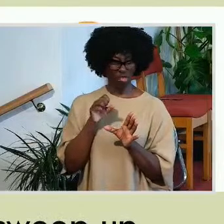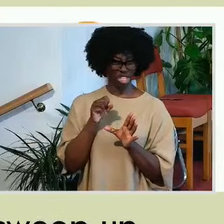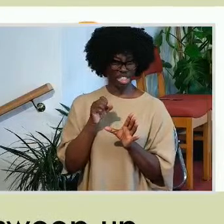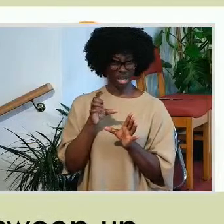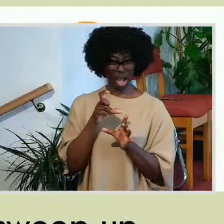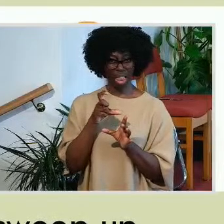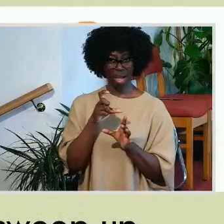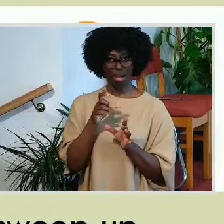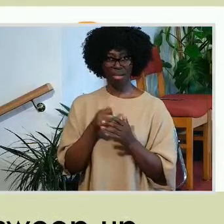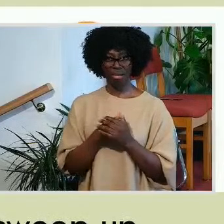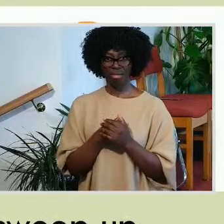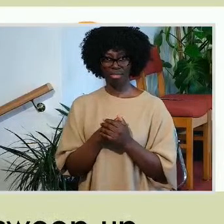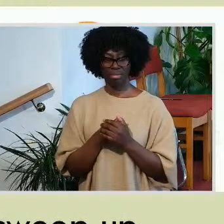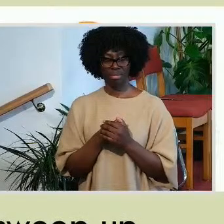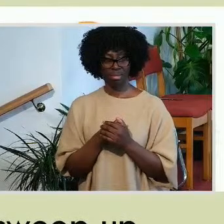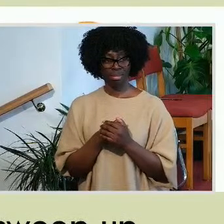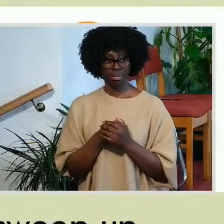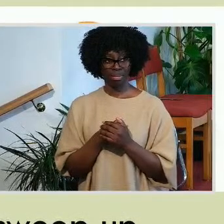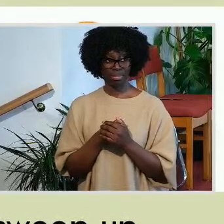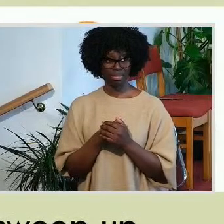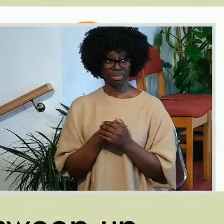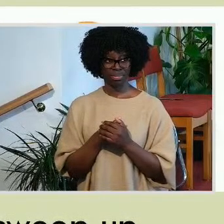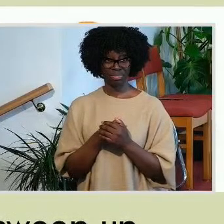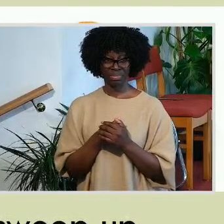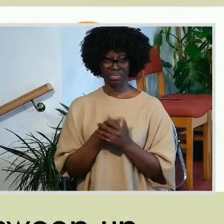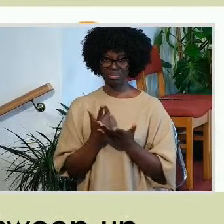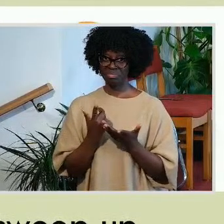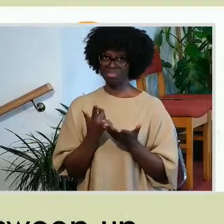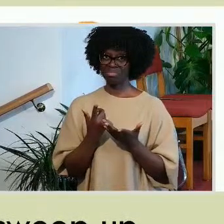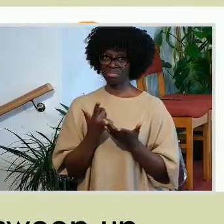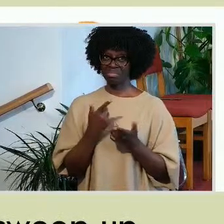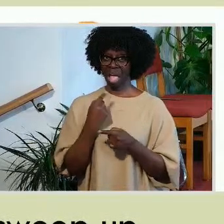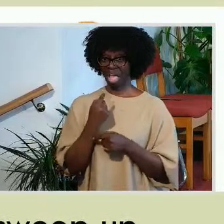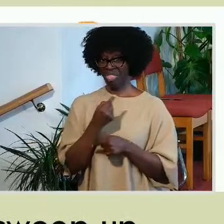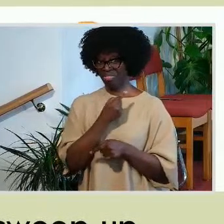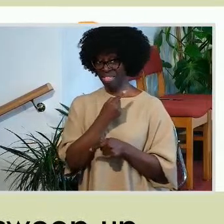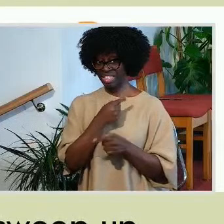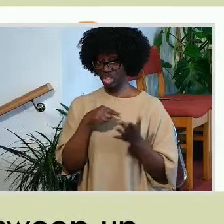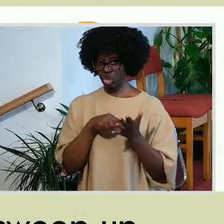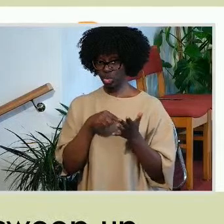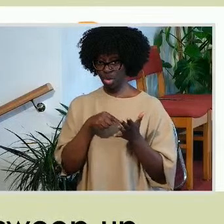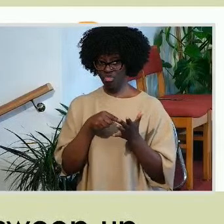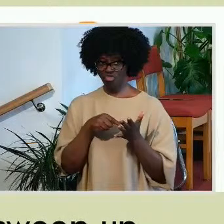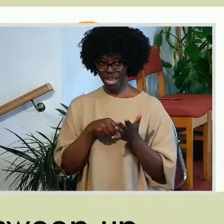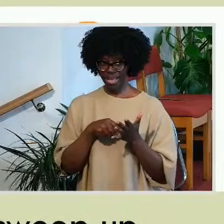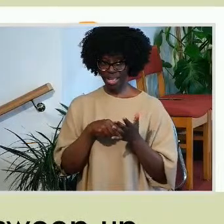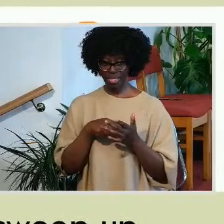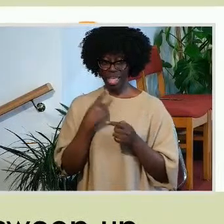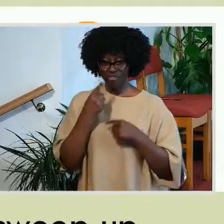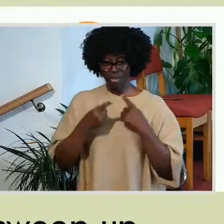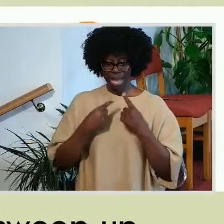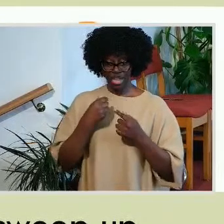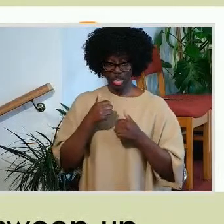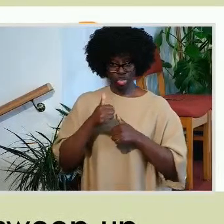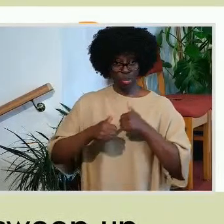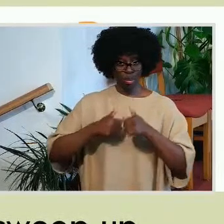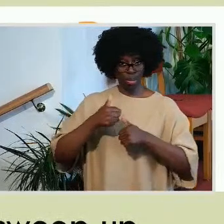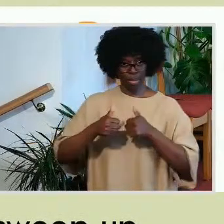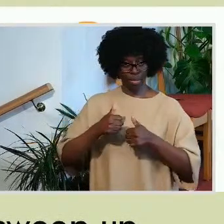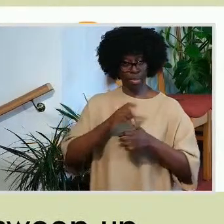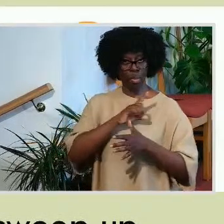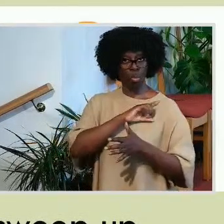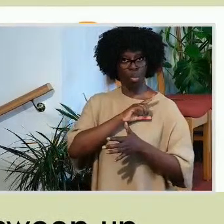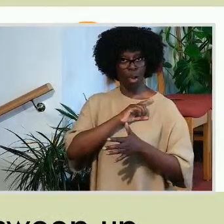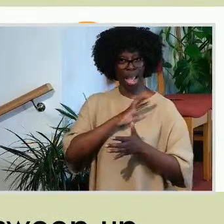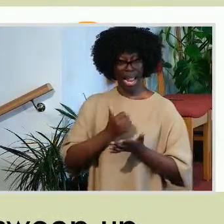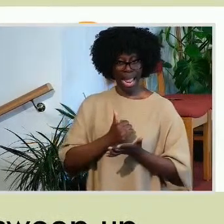this is a herb that's made quite a lot of news in health. People who read health news. It's also an